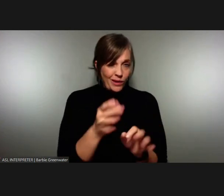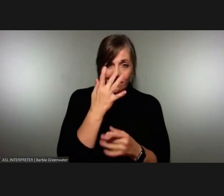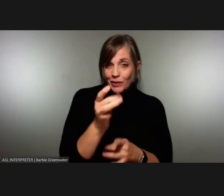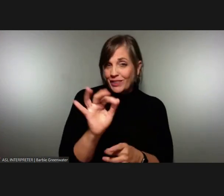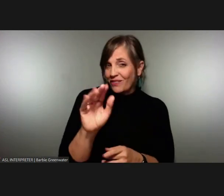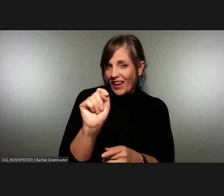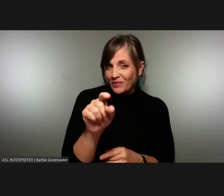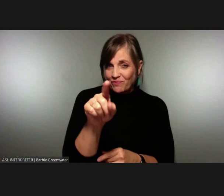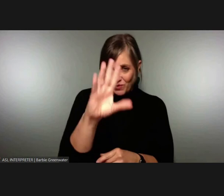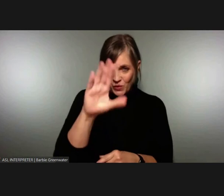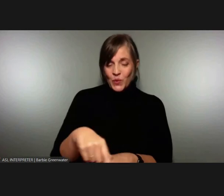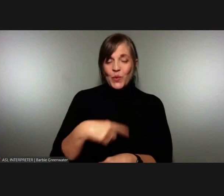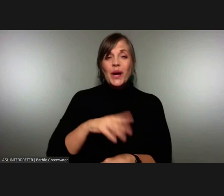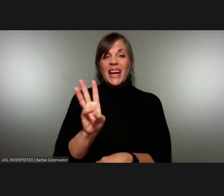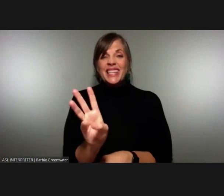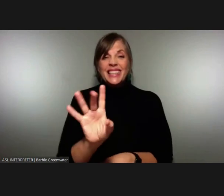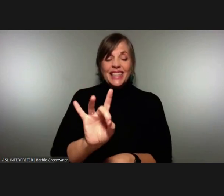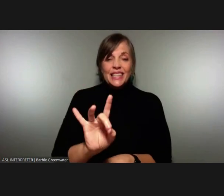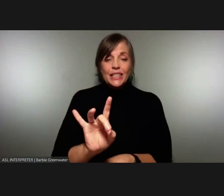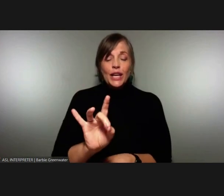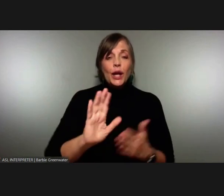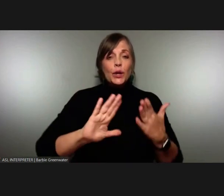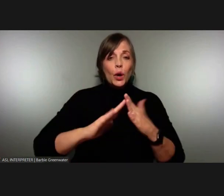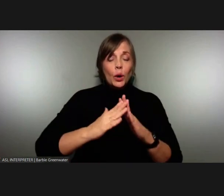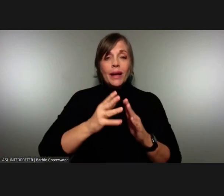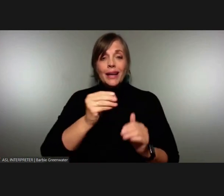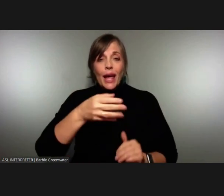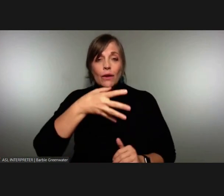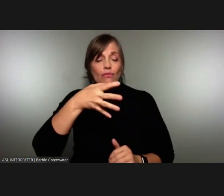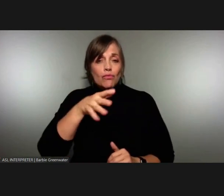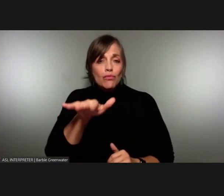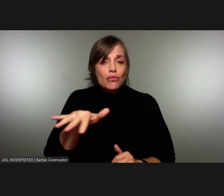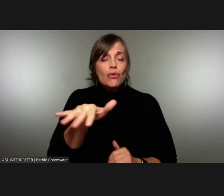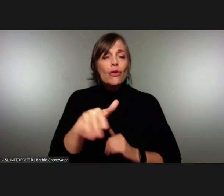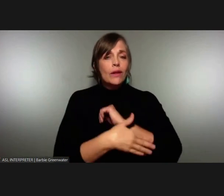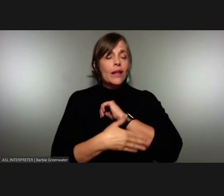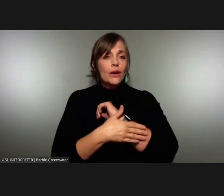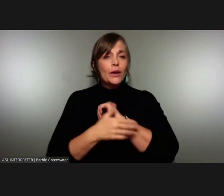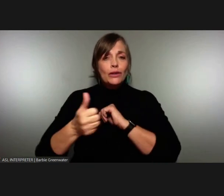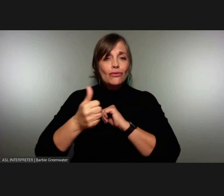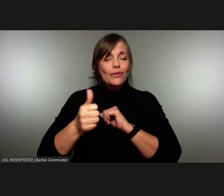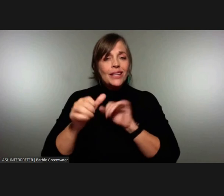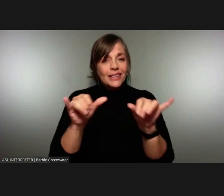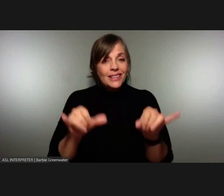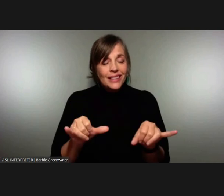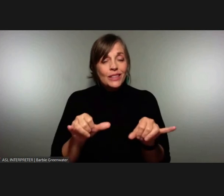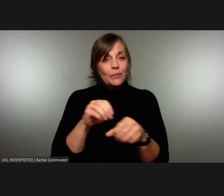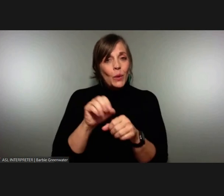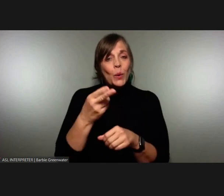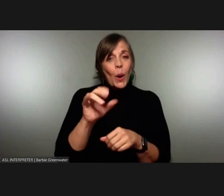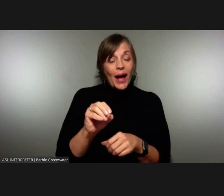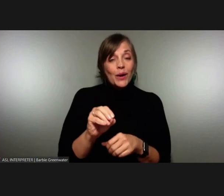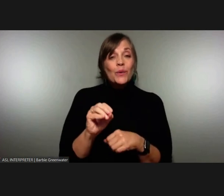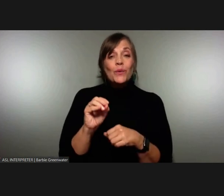there are 68 urban and rural transit systems in Ohio serving 70 counties? Annually,